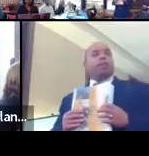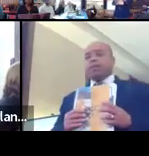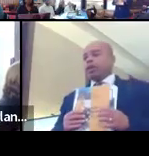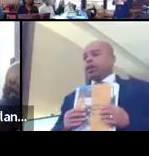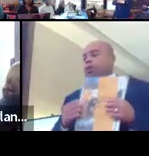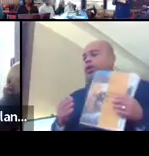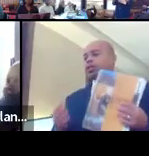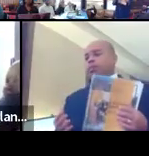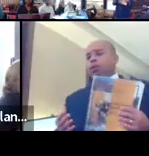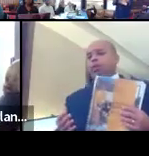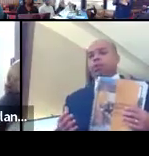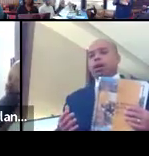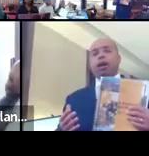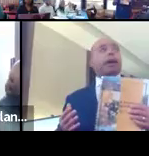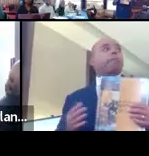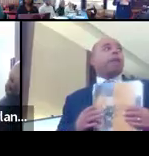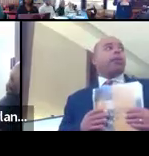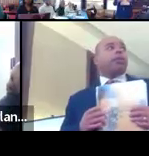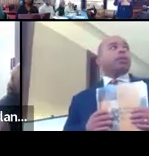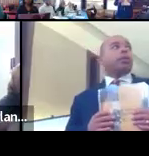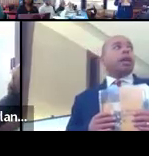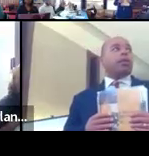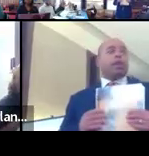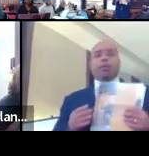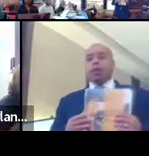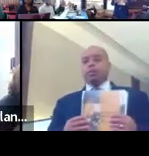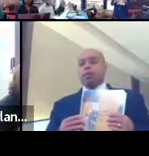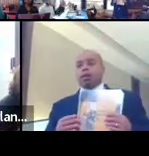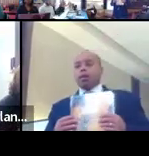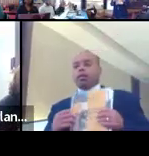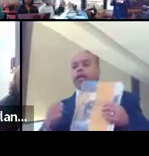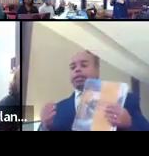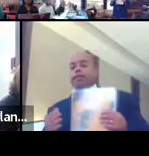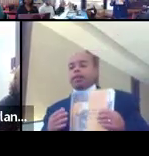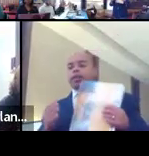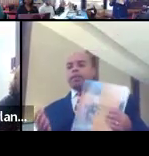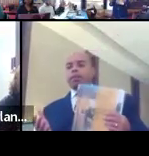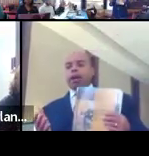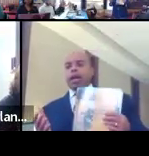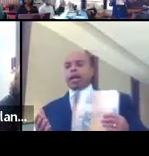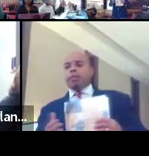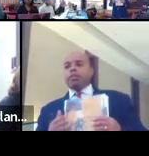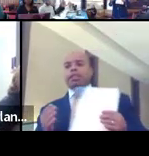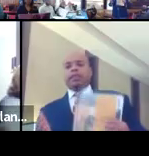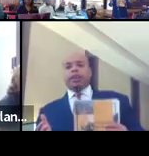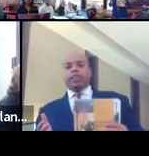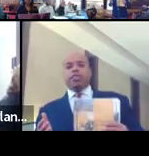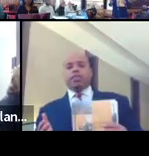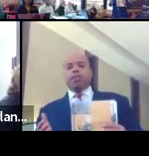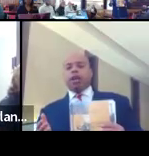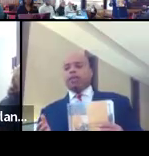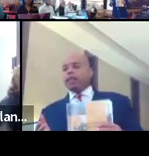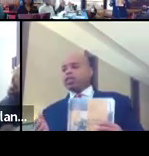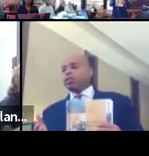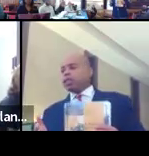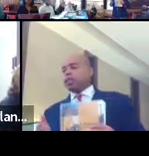that was very community supportive, and also it collaborated well, it's a very collaborative plan and it sets the